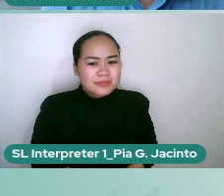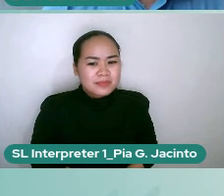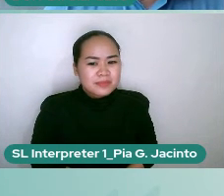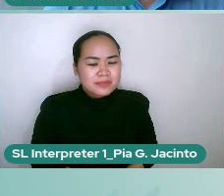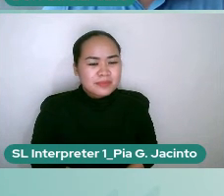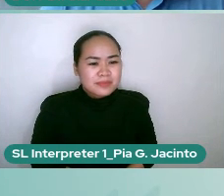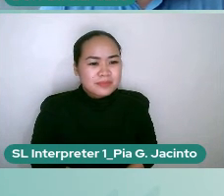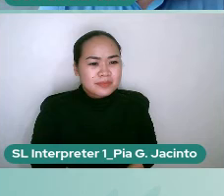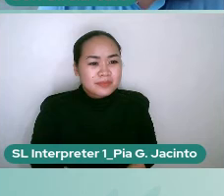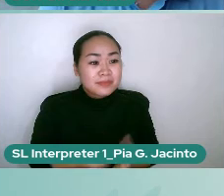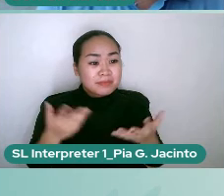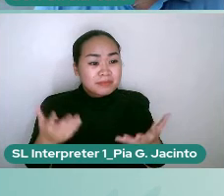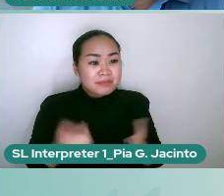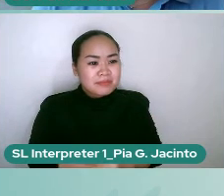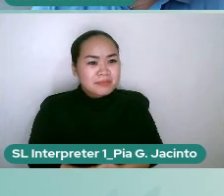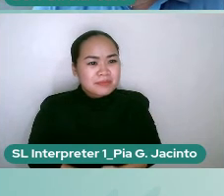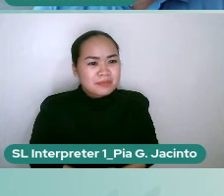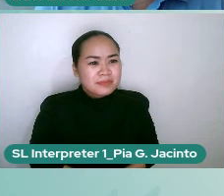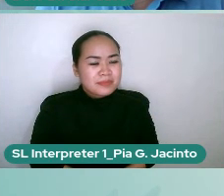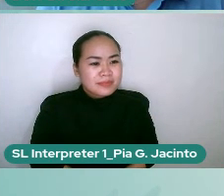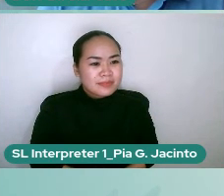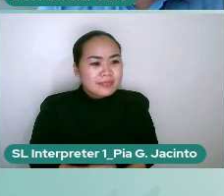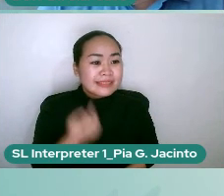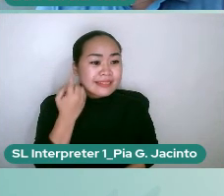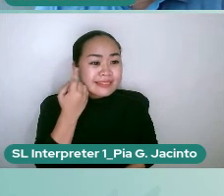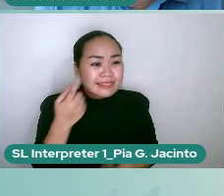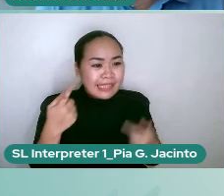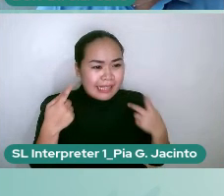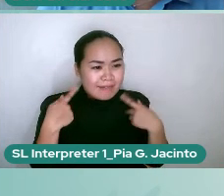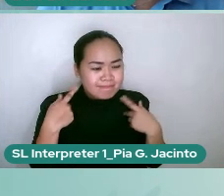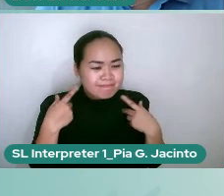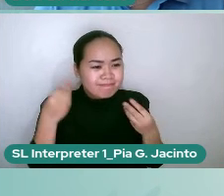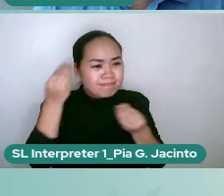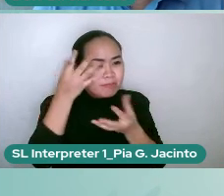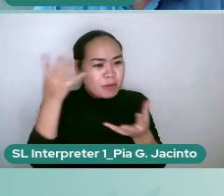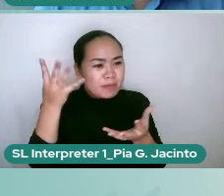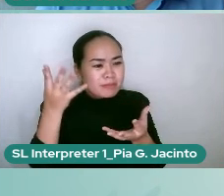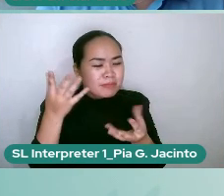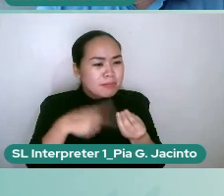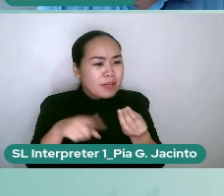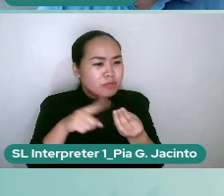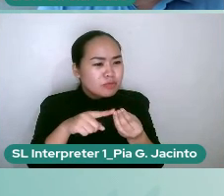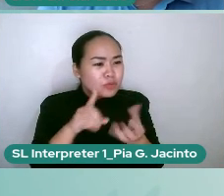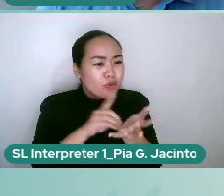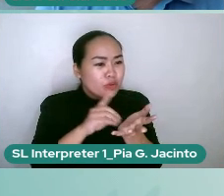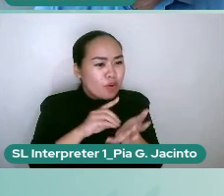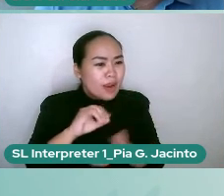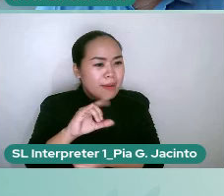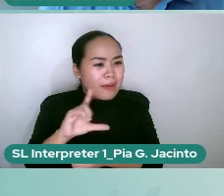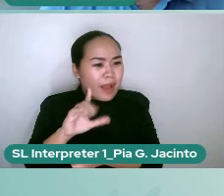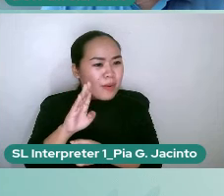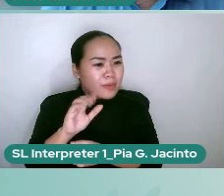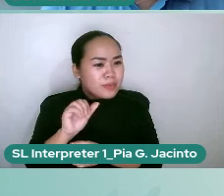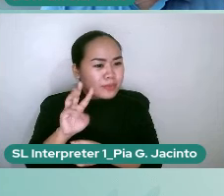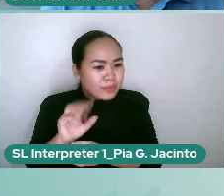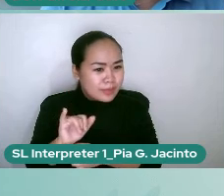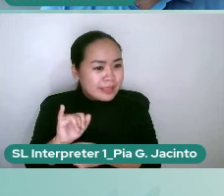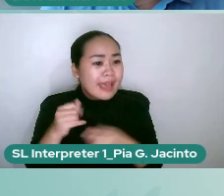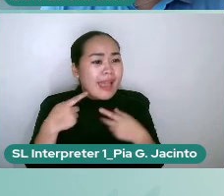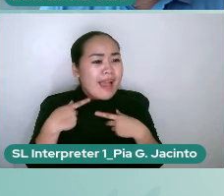So this was partly mentioned by Dr. Ilbawi earlier. So for the primary prevention,